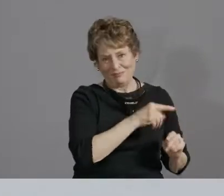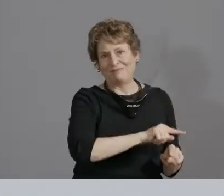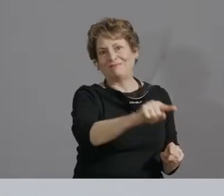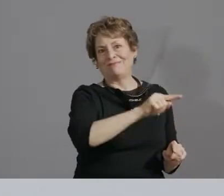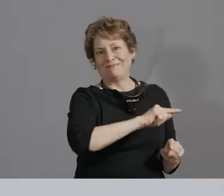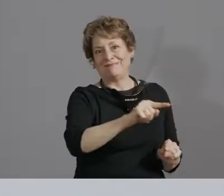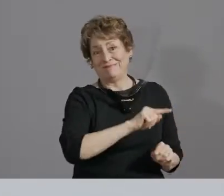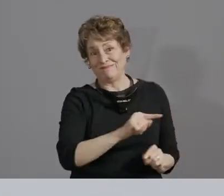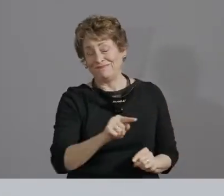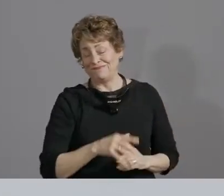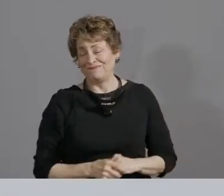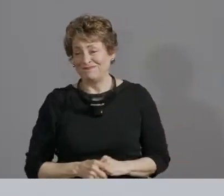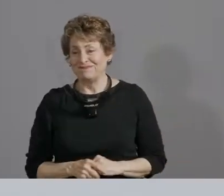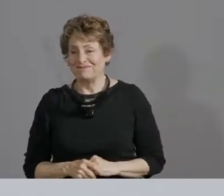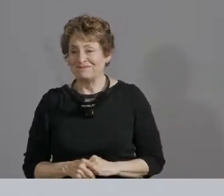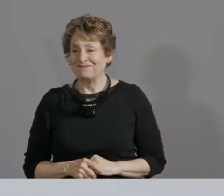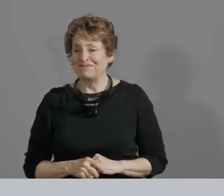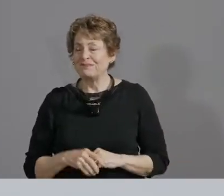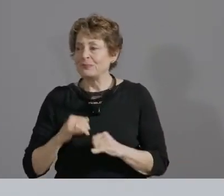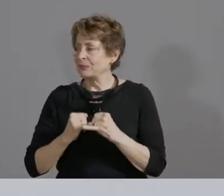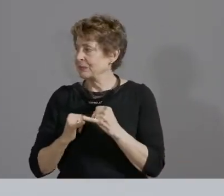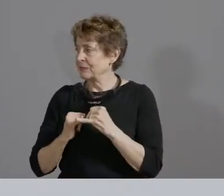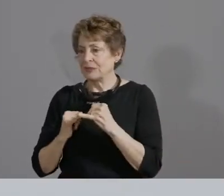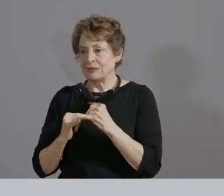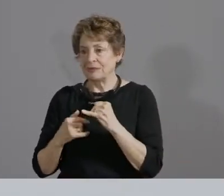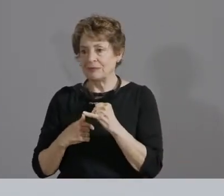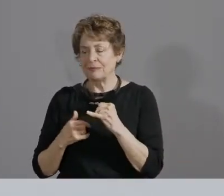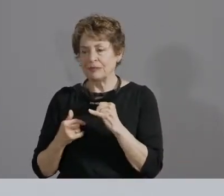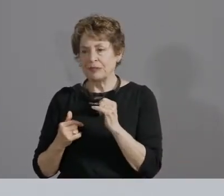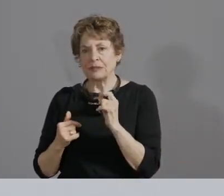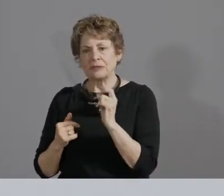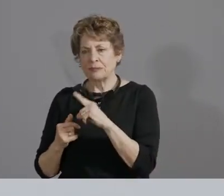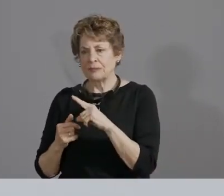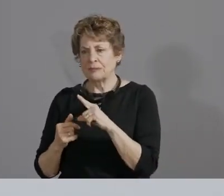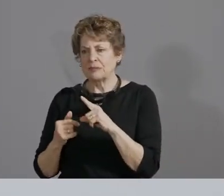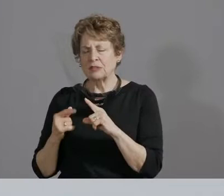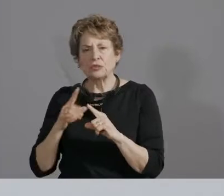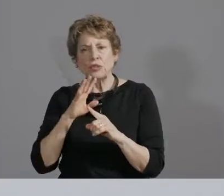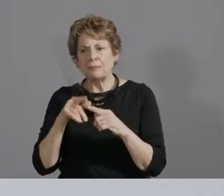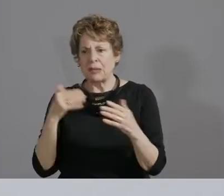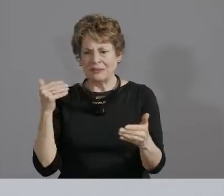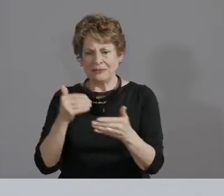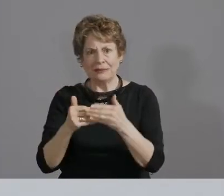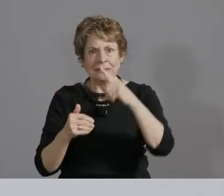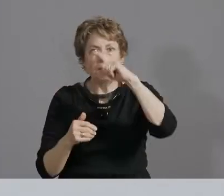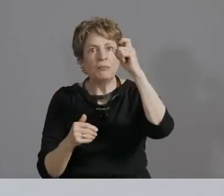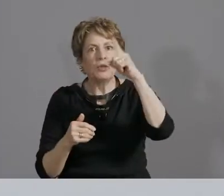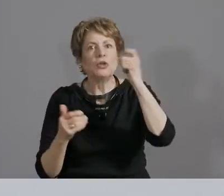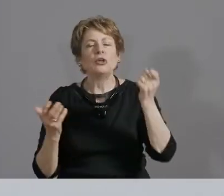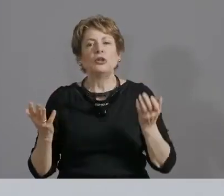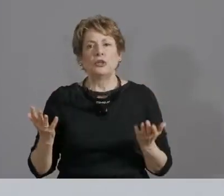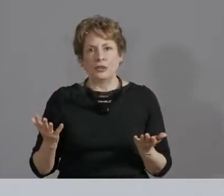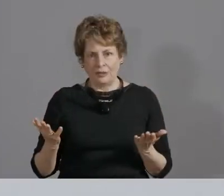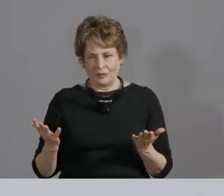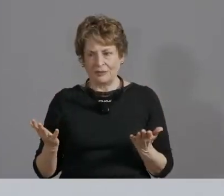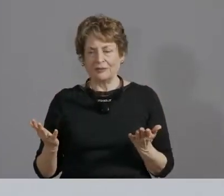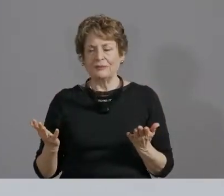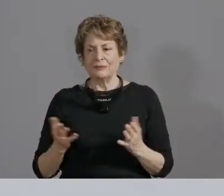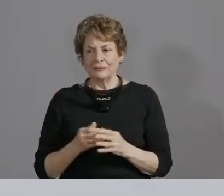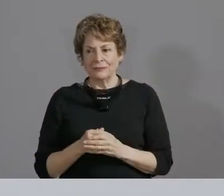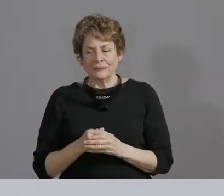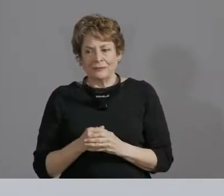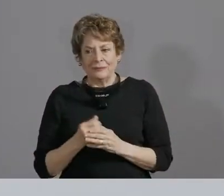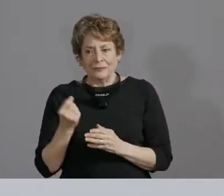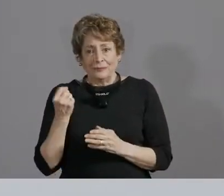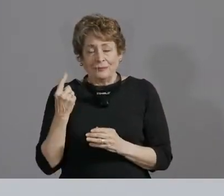then finally, you start talking out toward the summer. Yeah. Recognizing a certain percentage of people won't